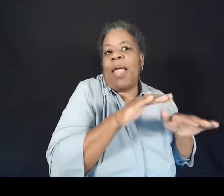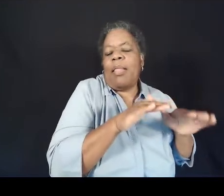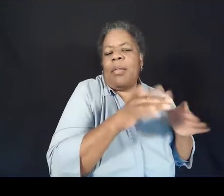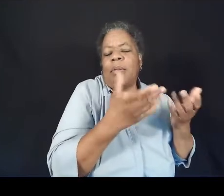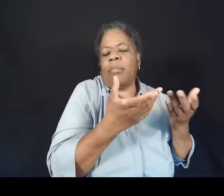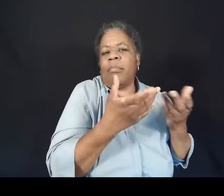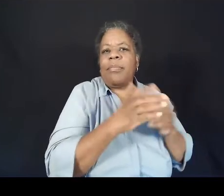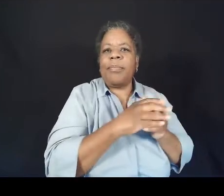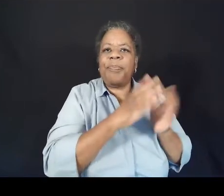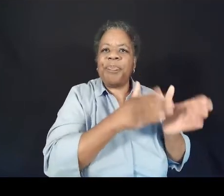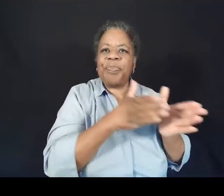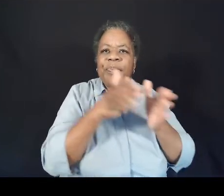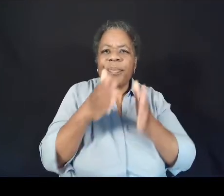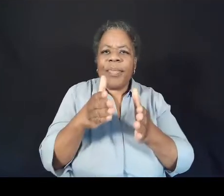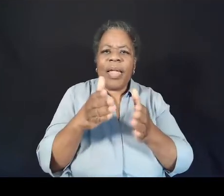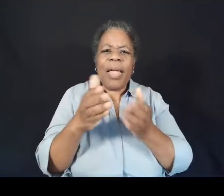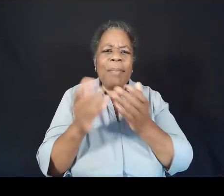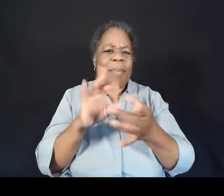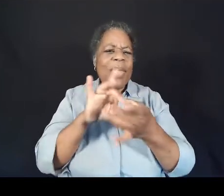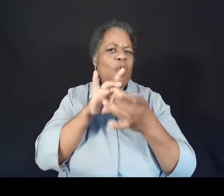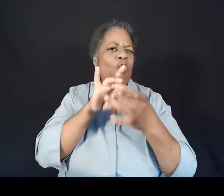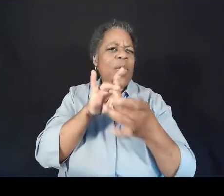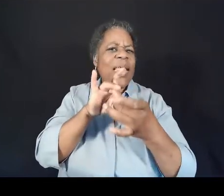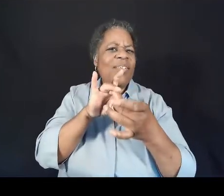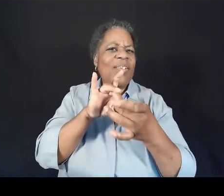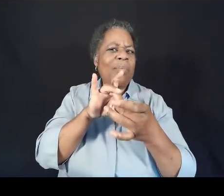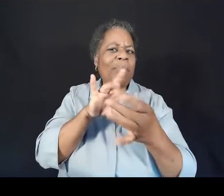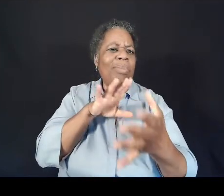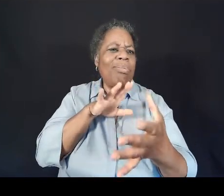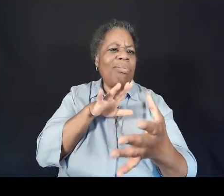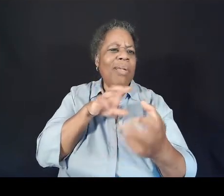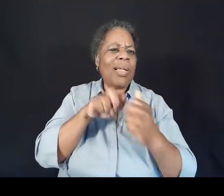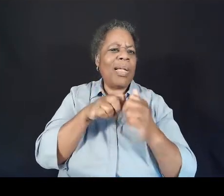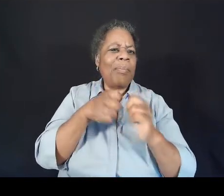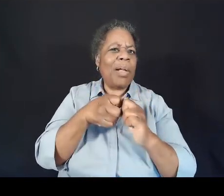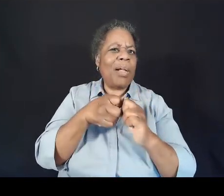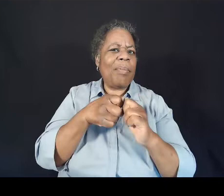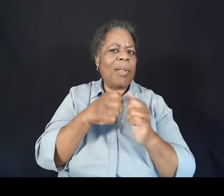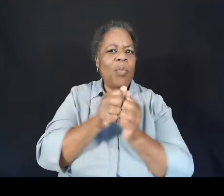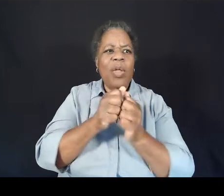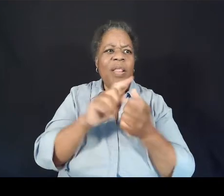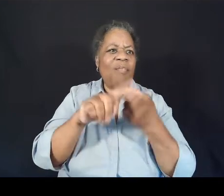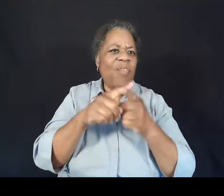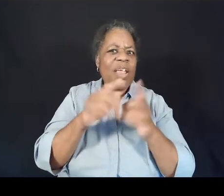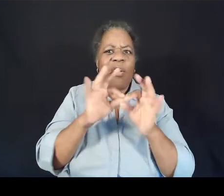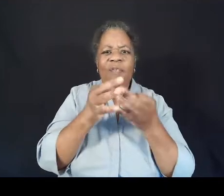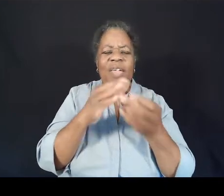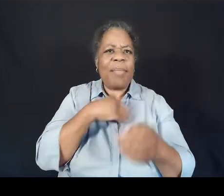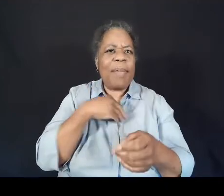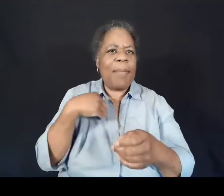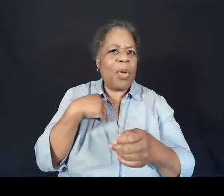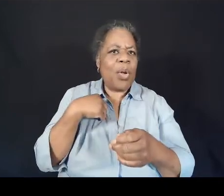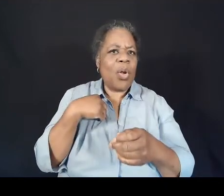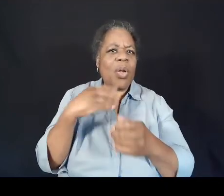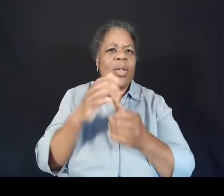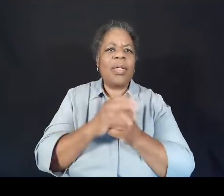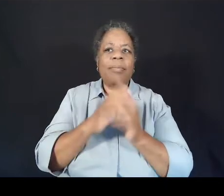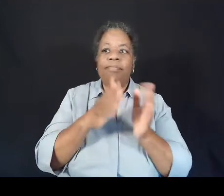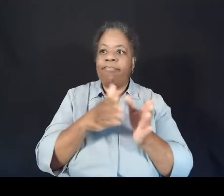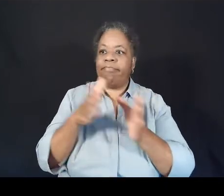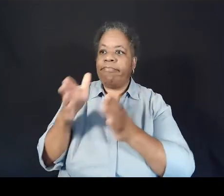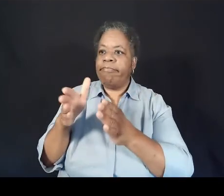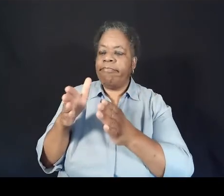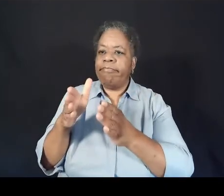Or maybe it's a relationship that's not going well with a friend or a family member. Maybe you're facing a